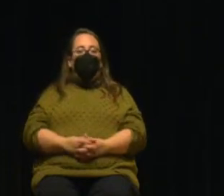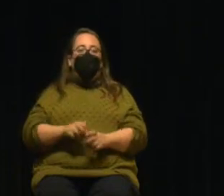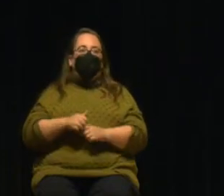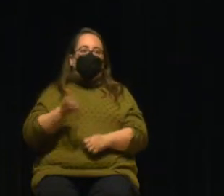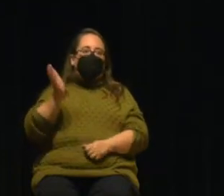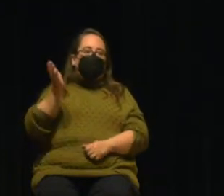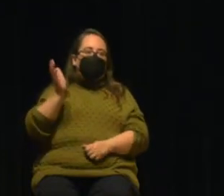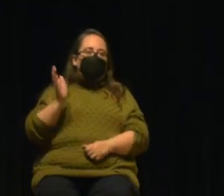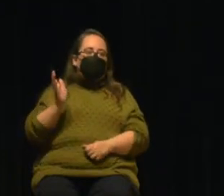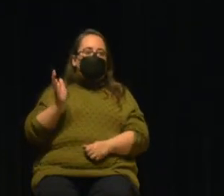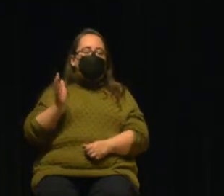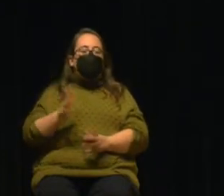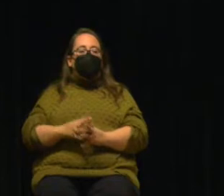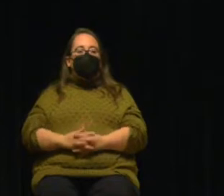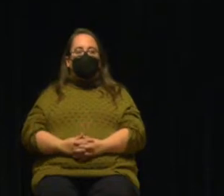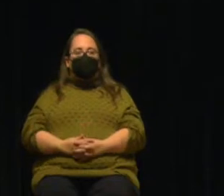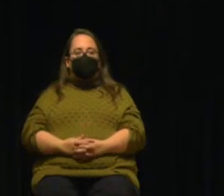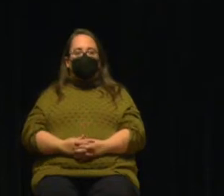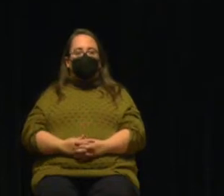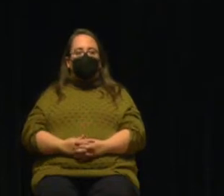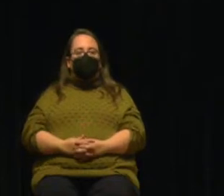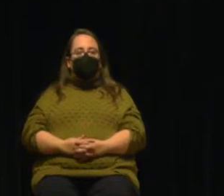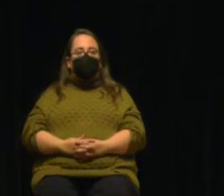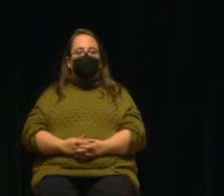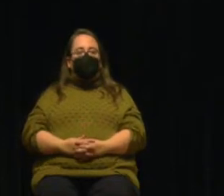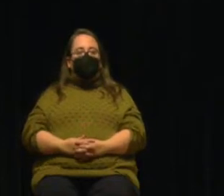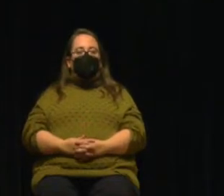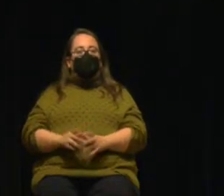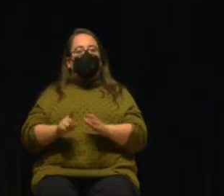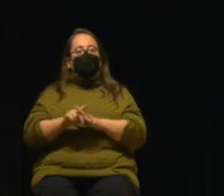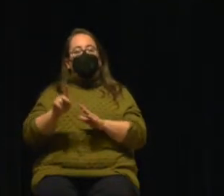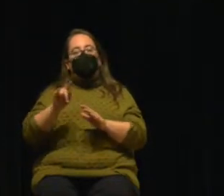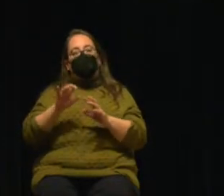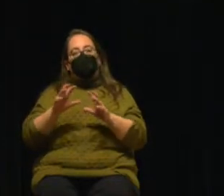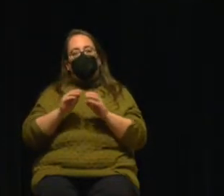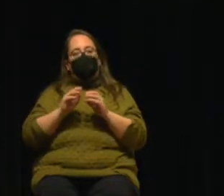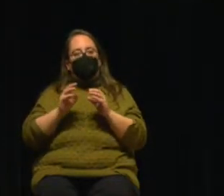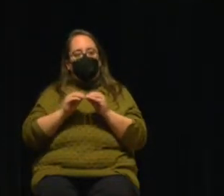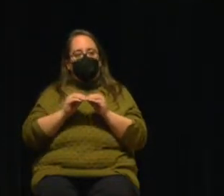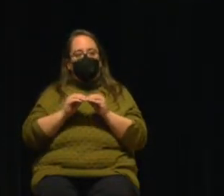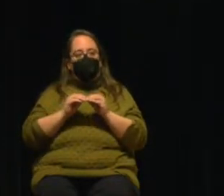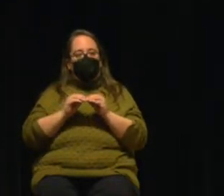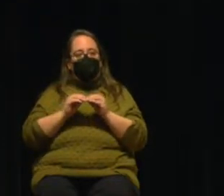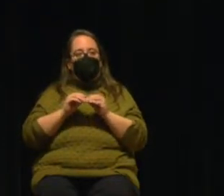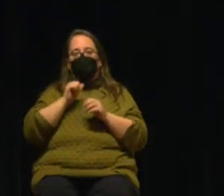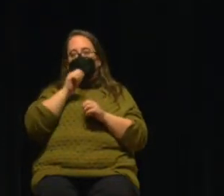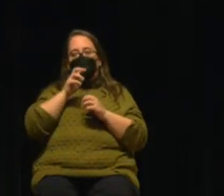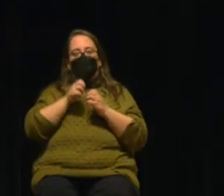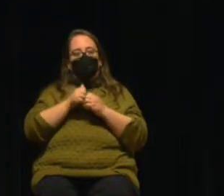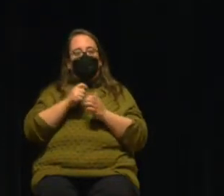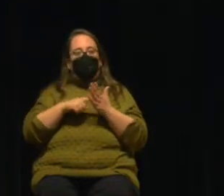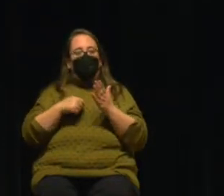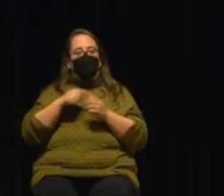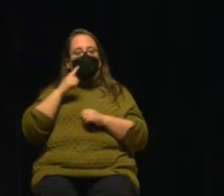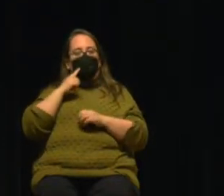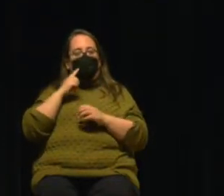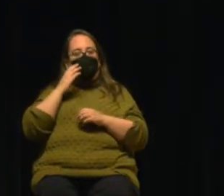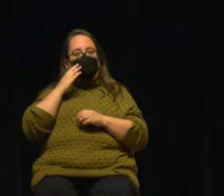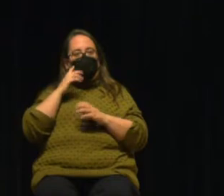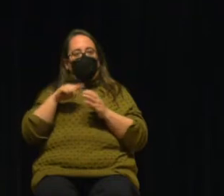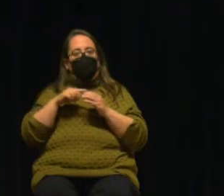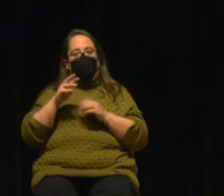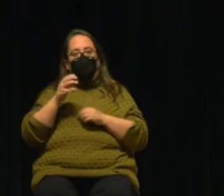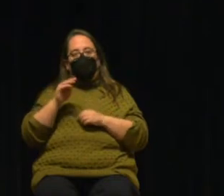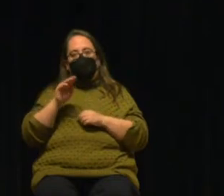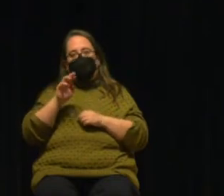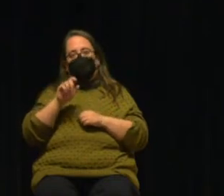speeches. He's on the dais at a public meeting. It didn't sort of fit with what I thought I knew about William Still.